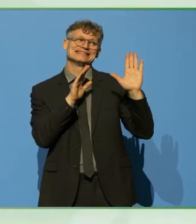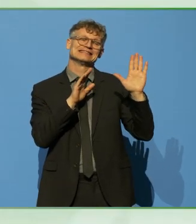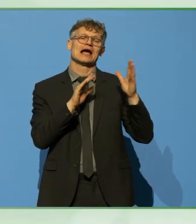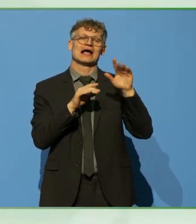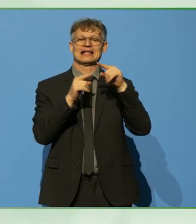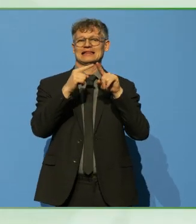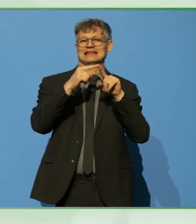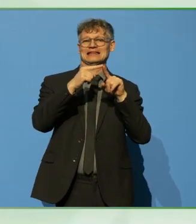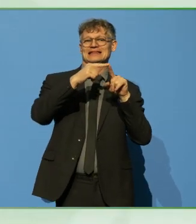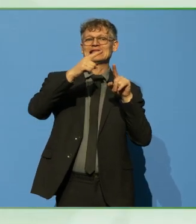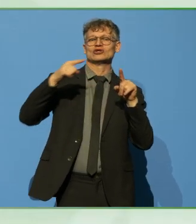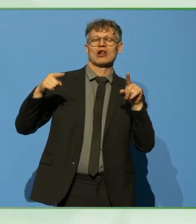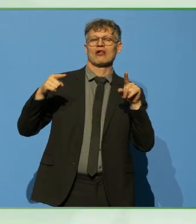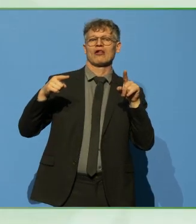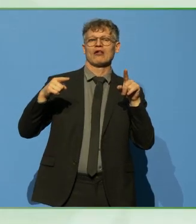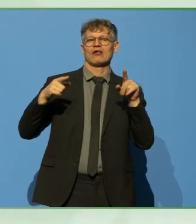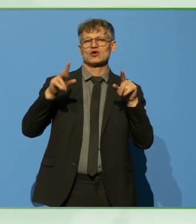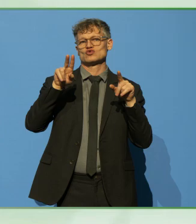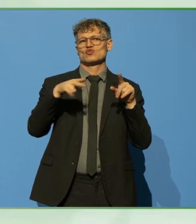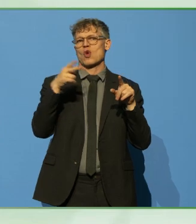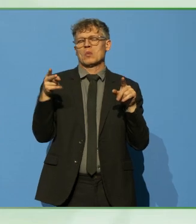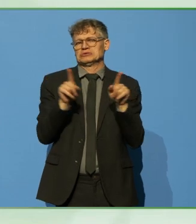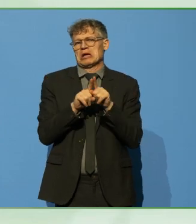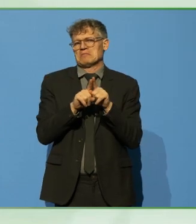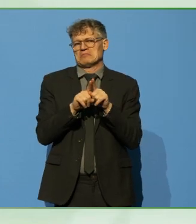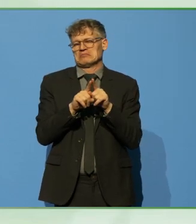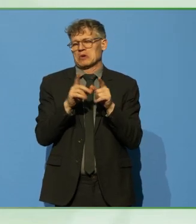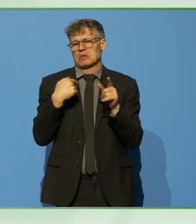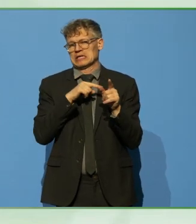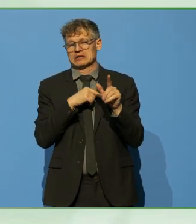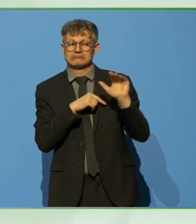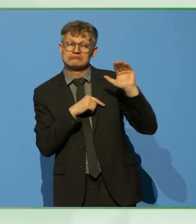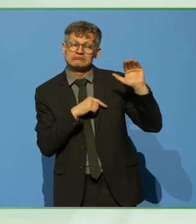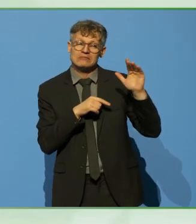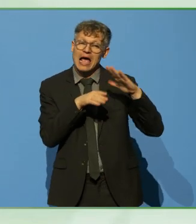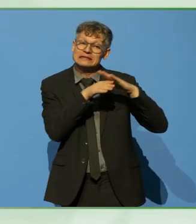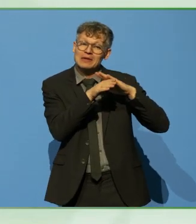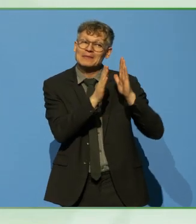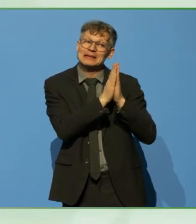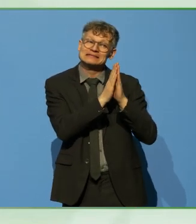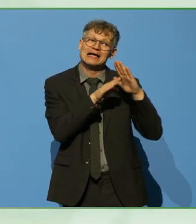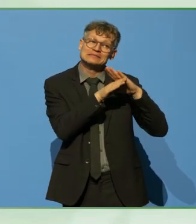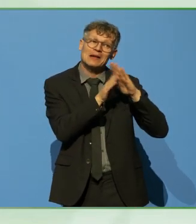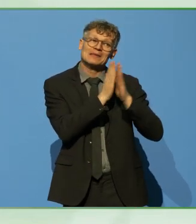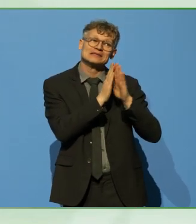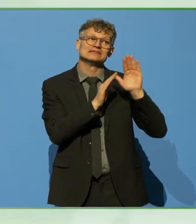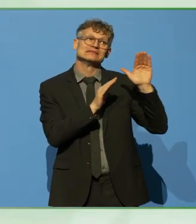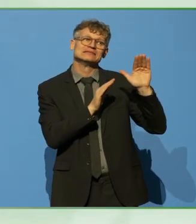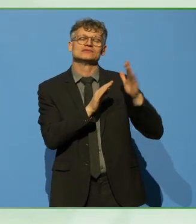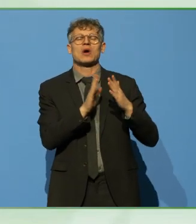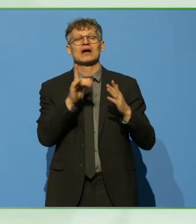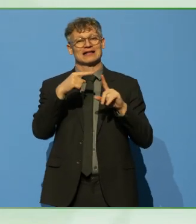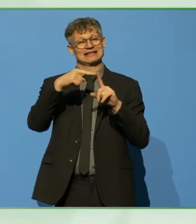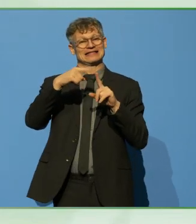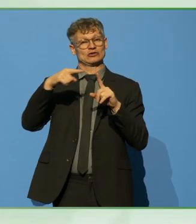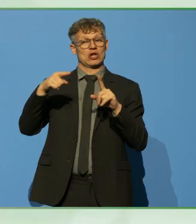been no different in this specific case. So we've believed that the digital euro can be a very